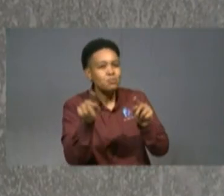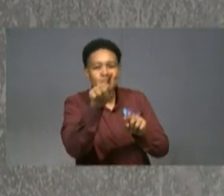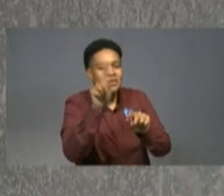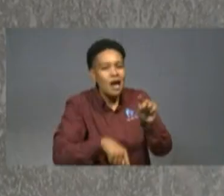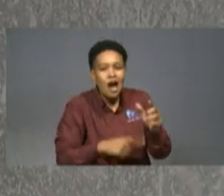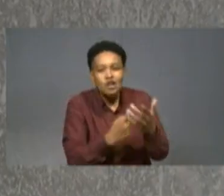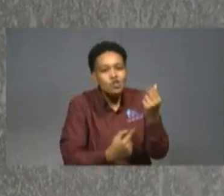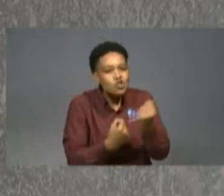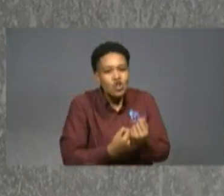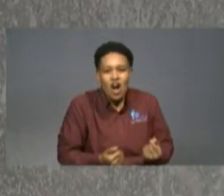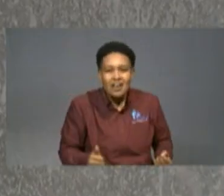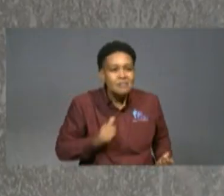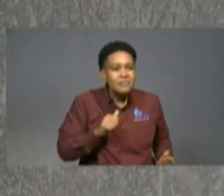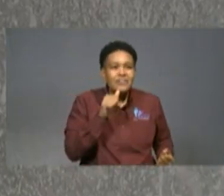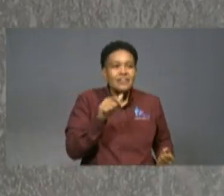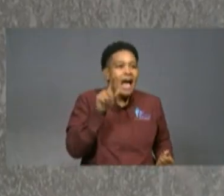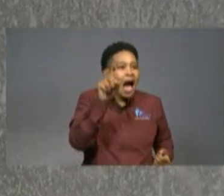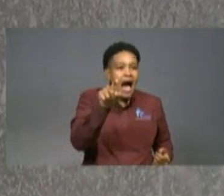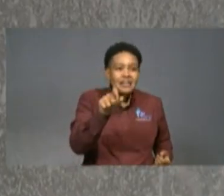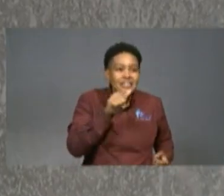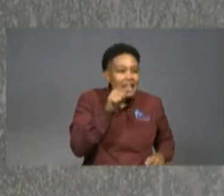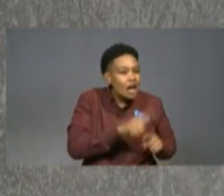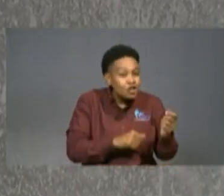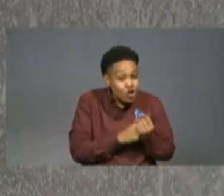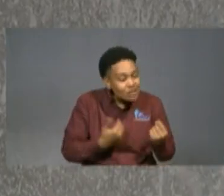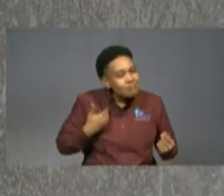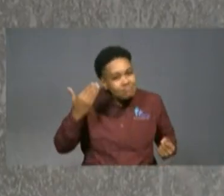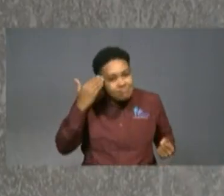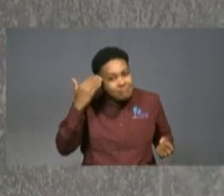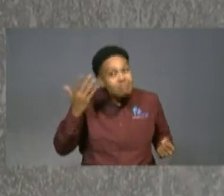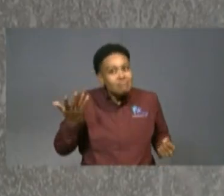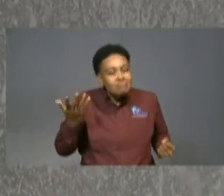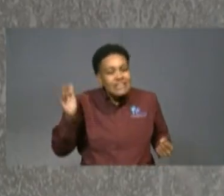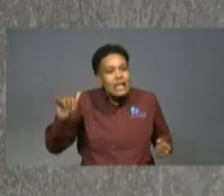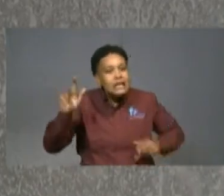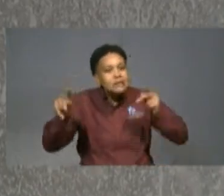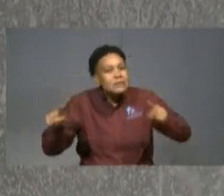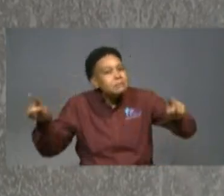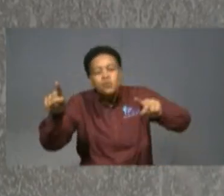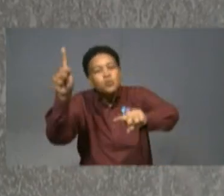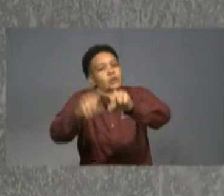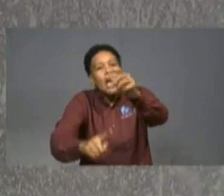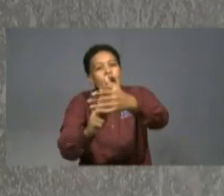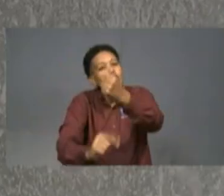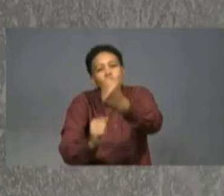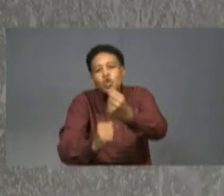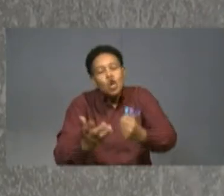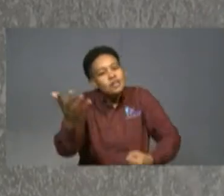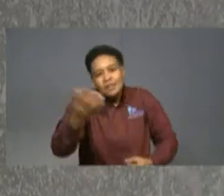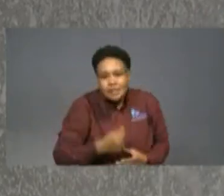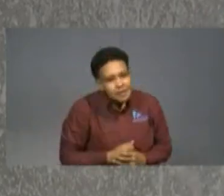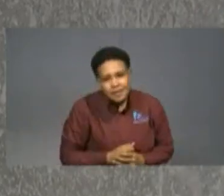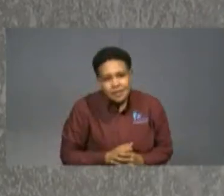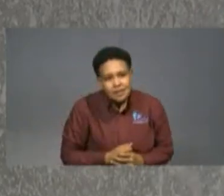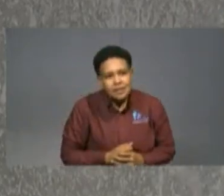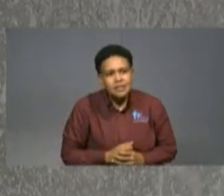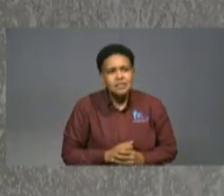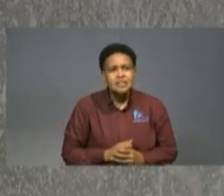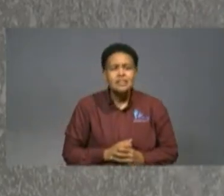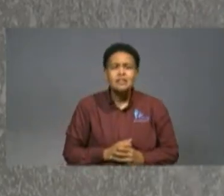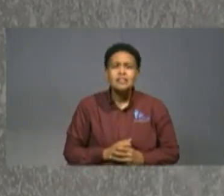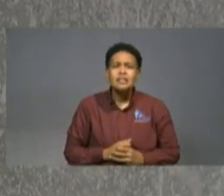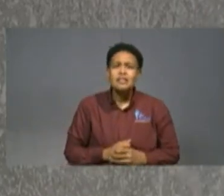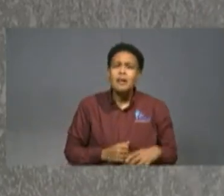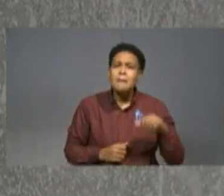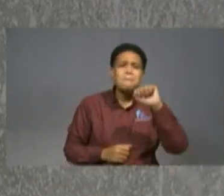Wow. I'm not asking you if you can't trust them. That is a people you cannot trust. PNP is